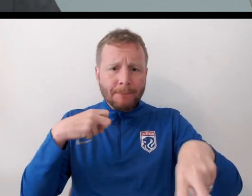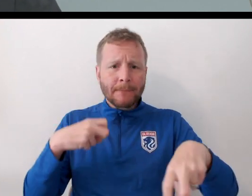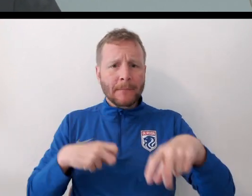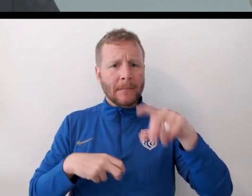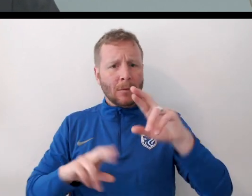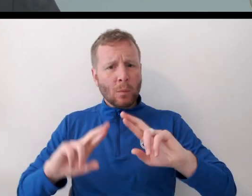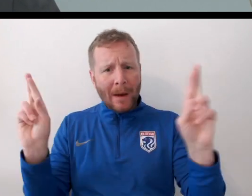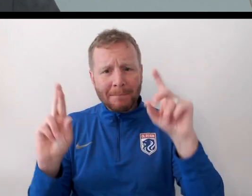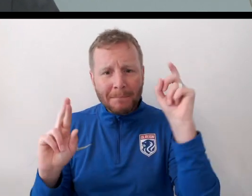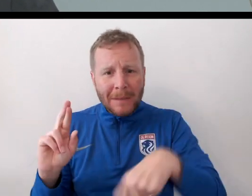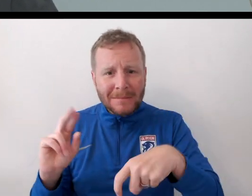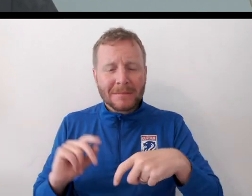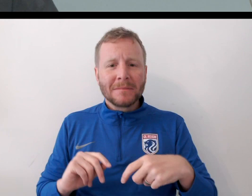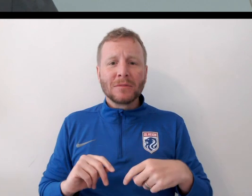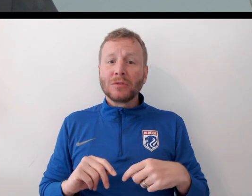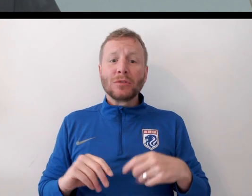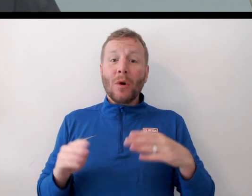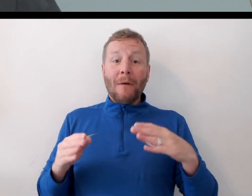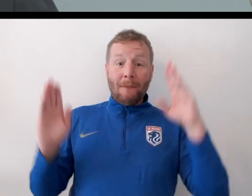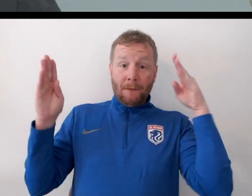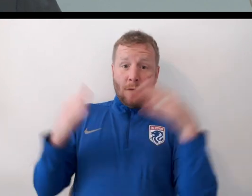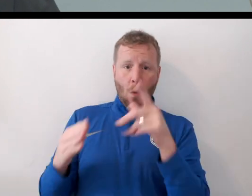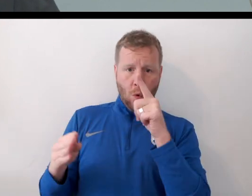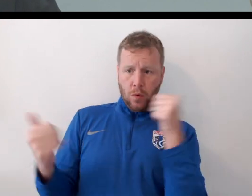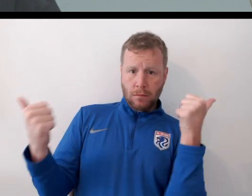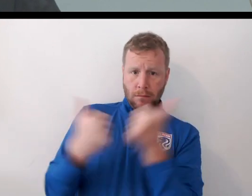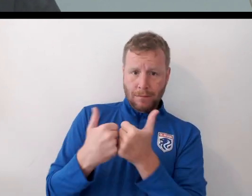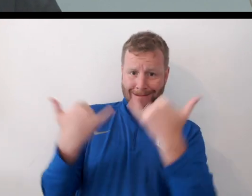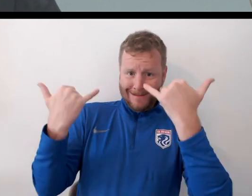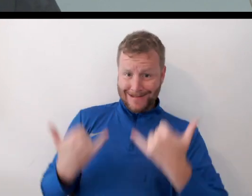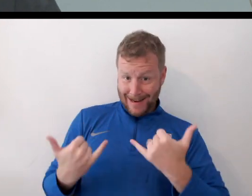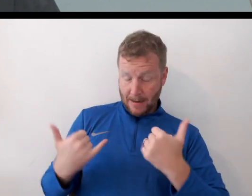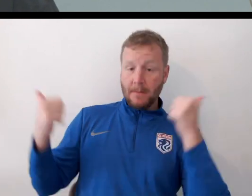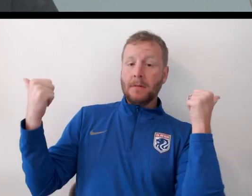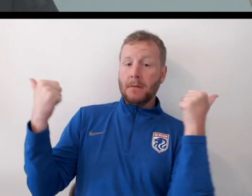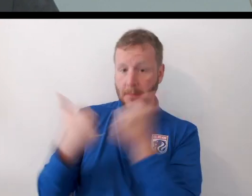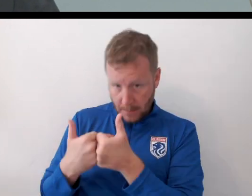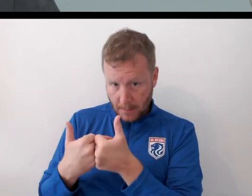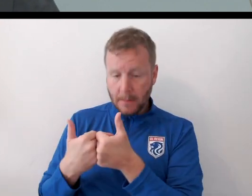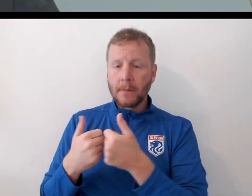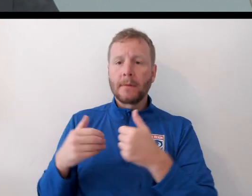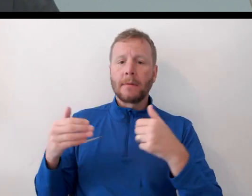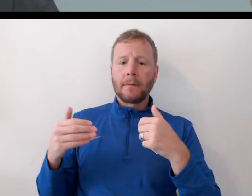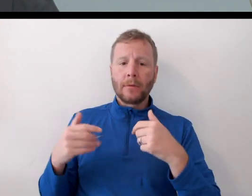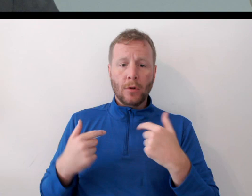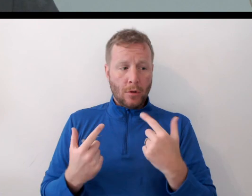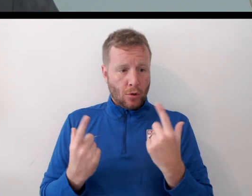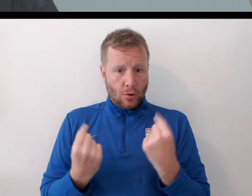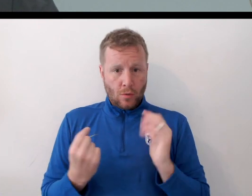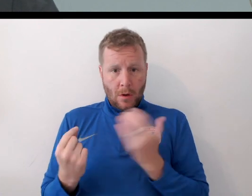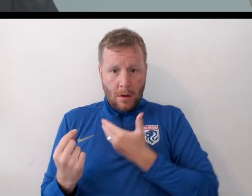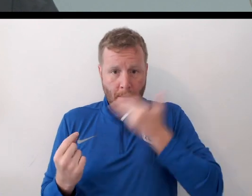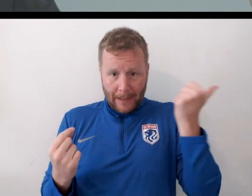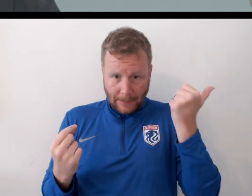challenging. And so I think it's just really focusing on your opponent that you're playing next. It's just like focusing on that and doing what we